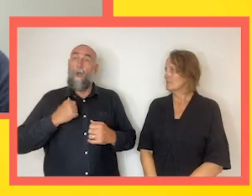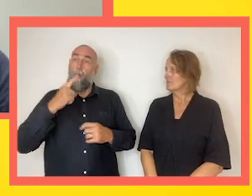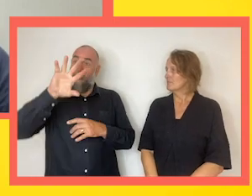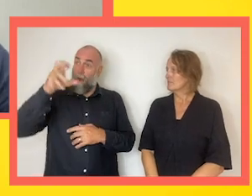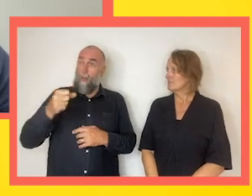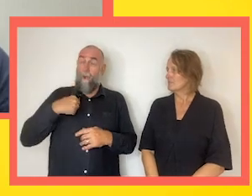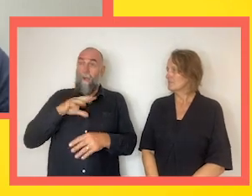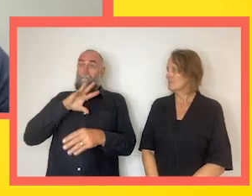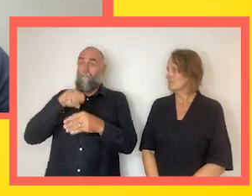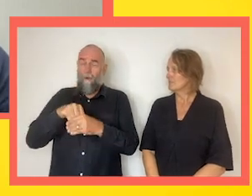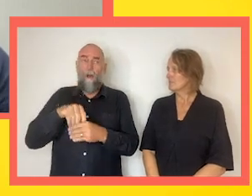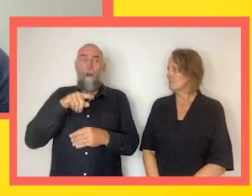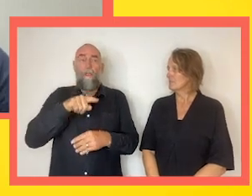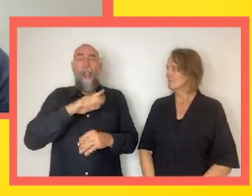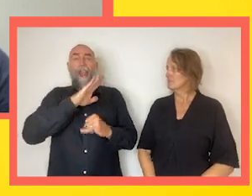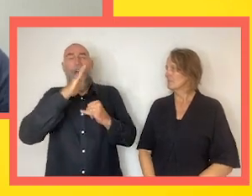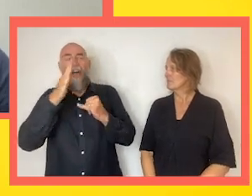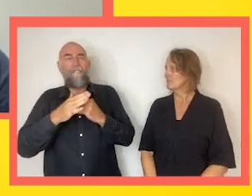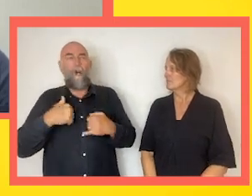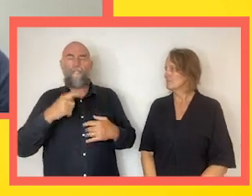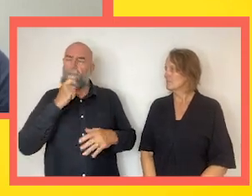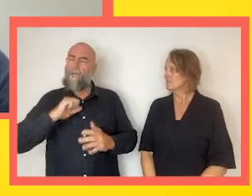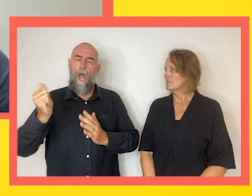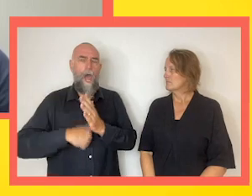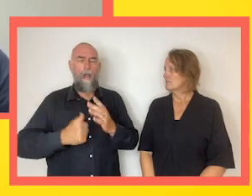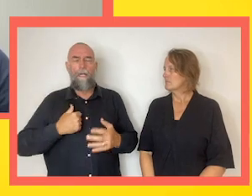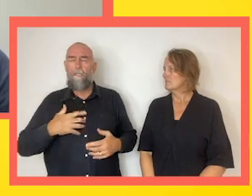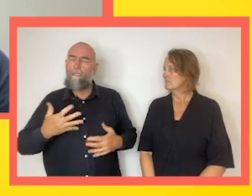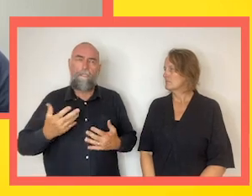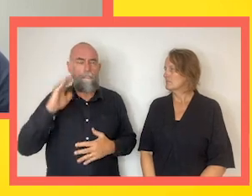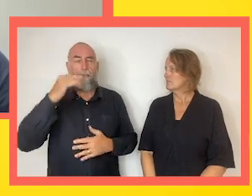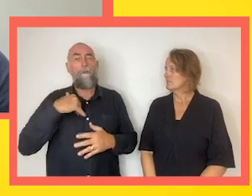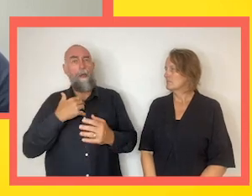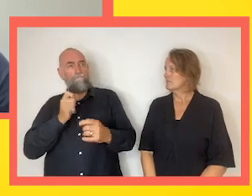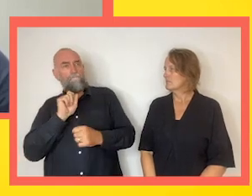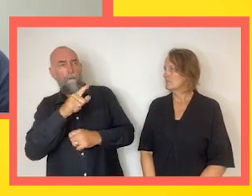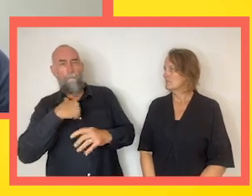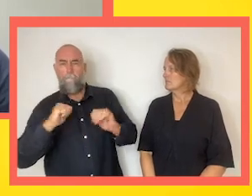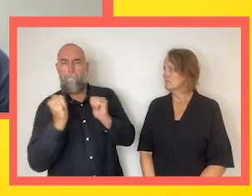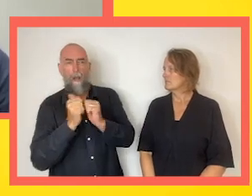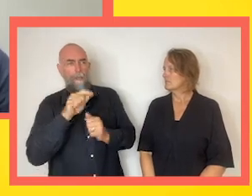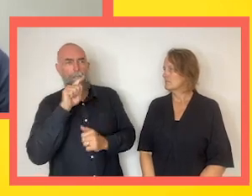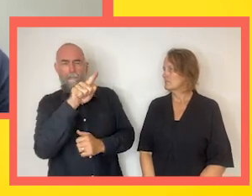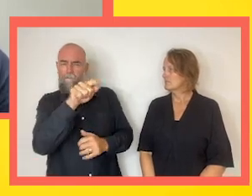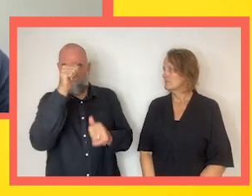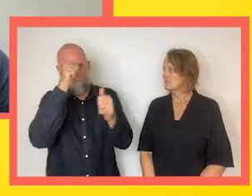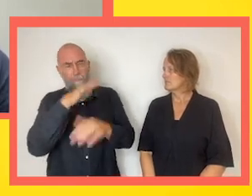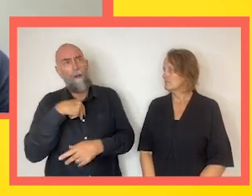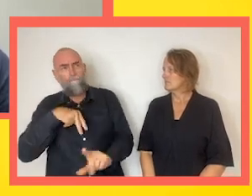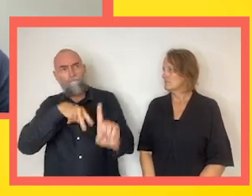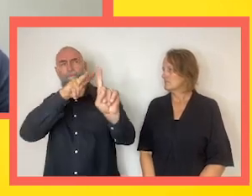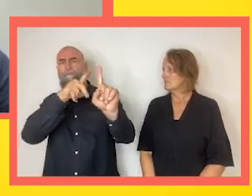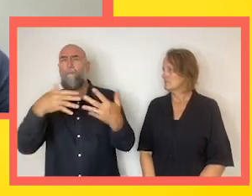was the greatest wheelchair of all time, back when I was a young fella. I just loved what he did, and he wrote me this